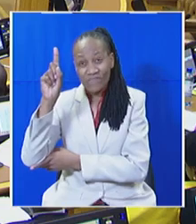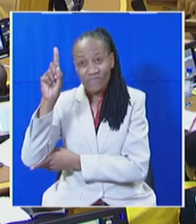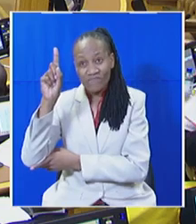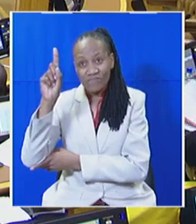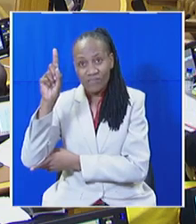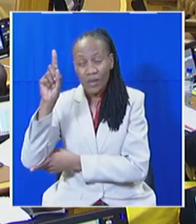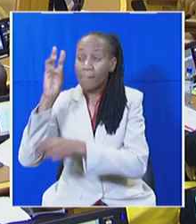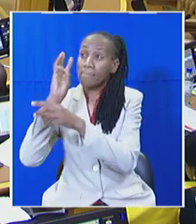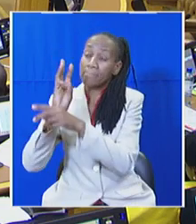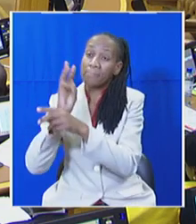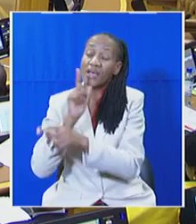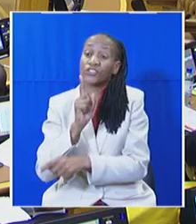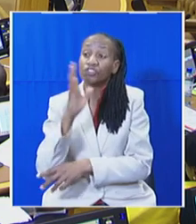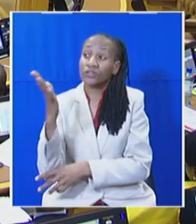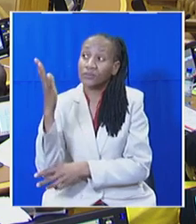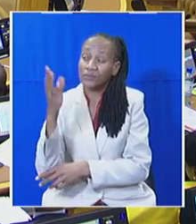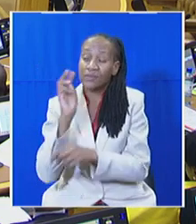Mr. Speaker.